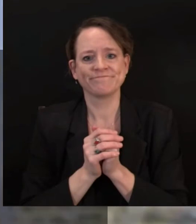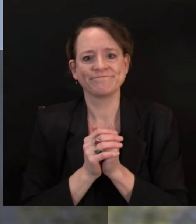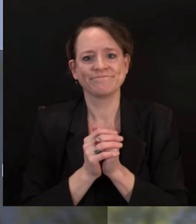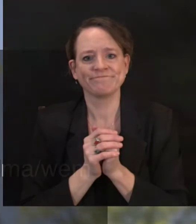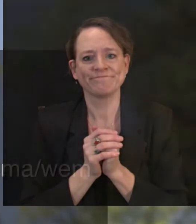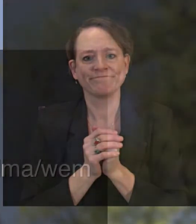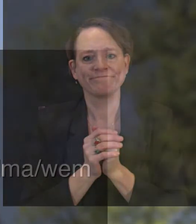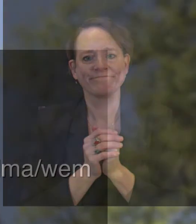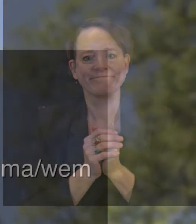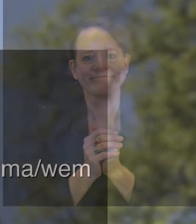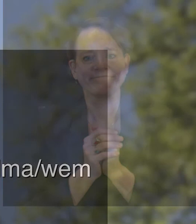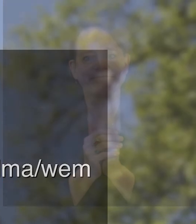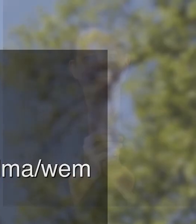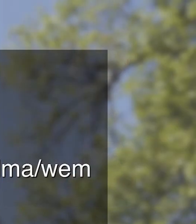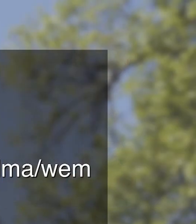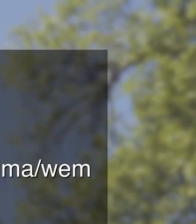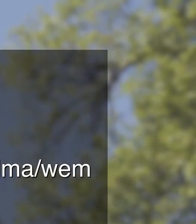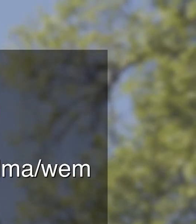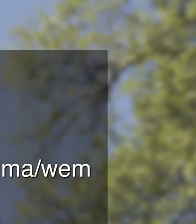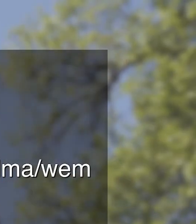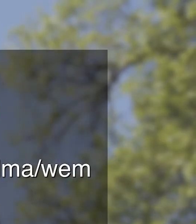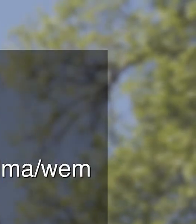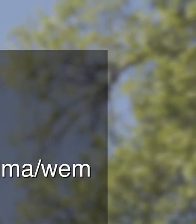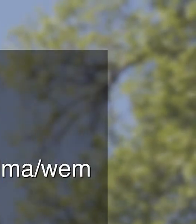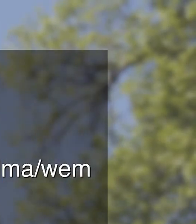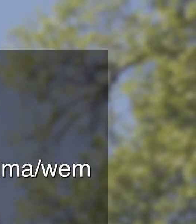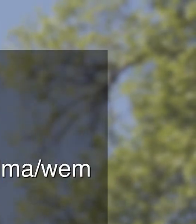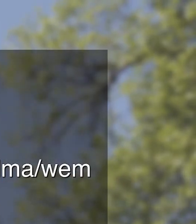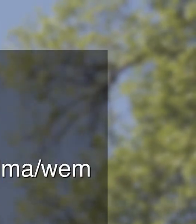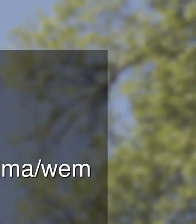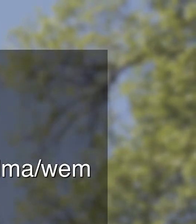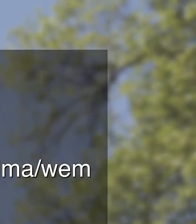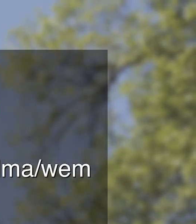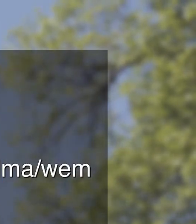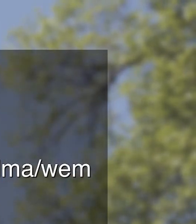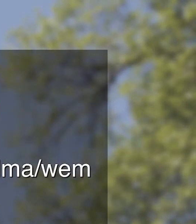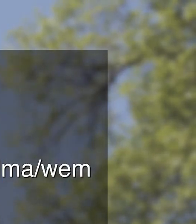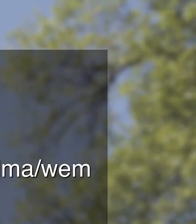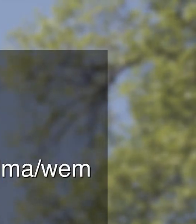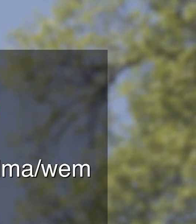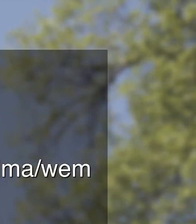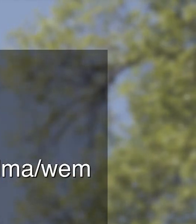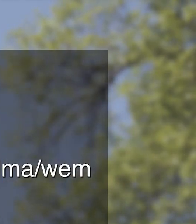of Children and Families, and Wisconsin Emergency Management. Be safe and have a good afternoon.